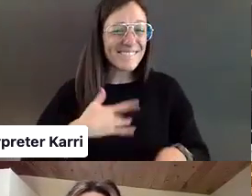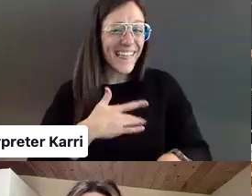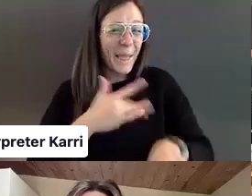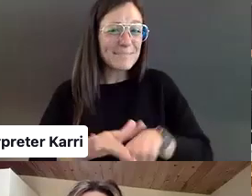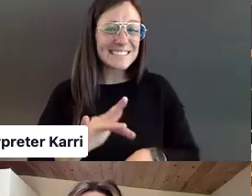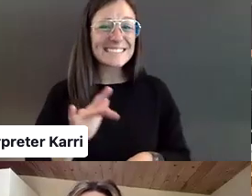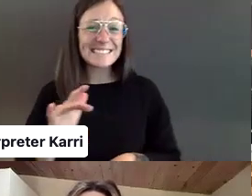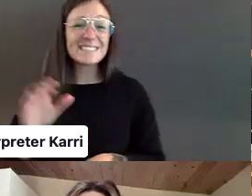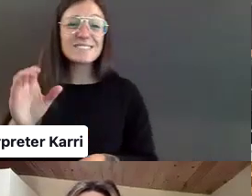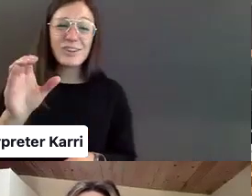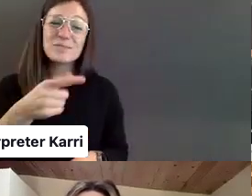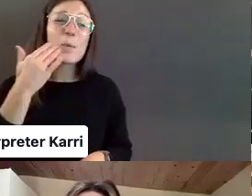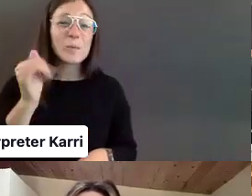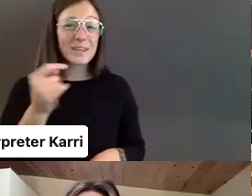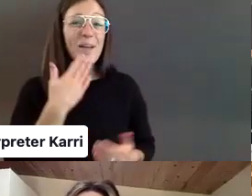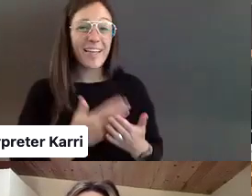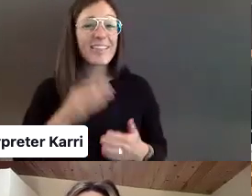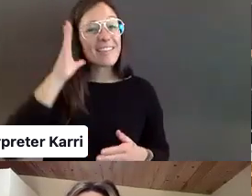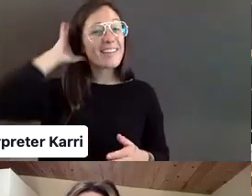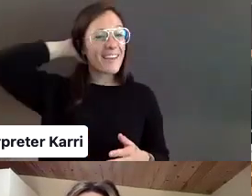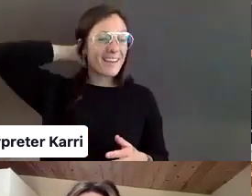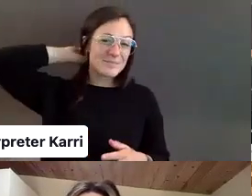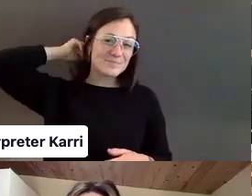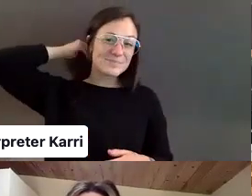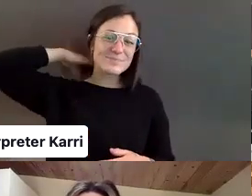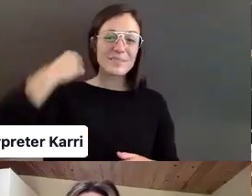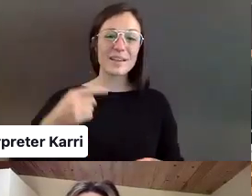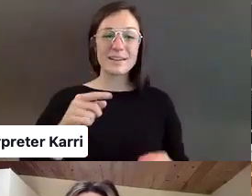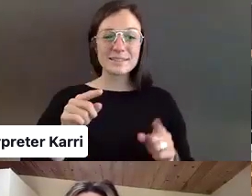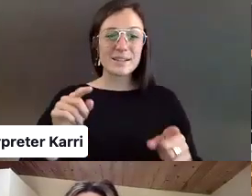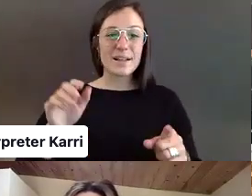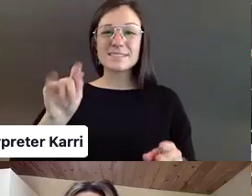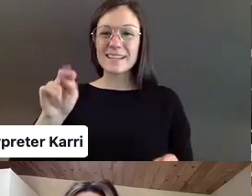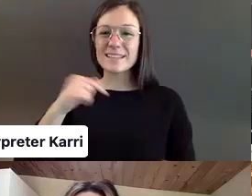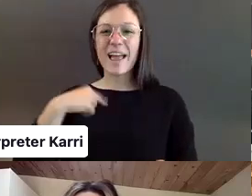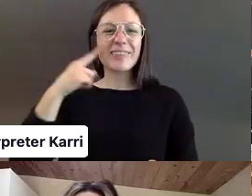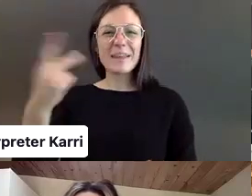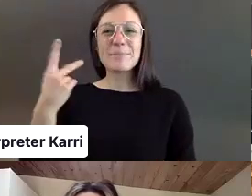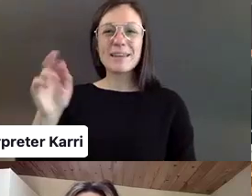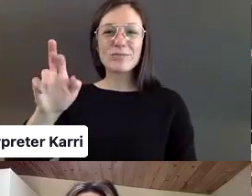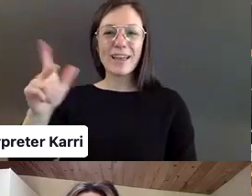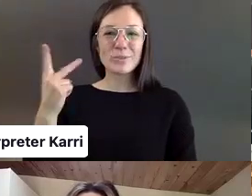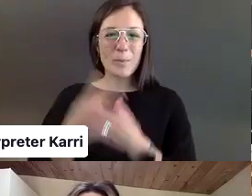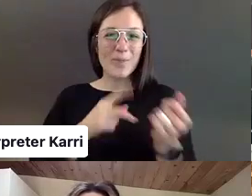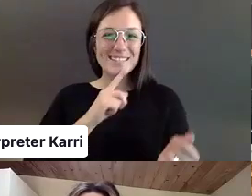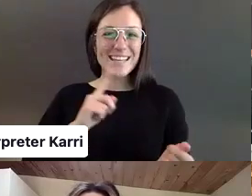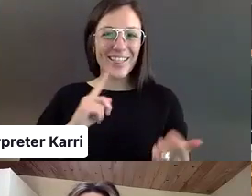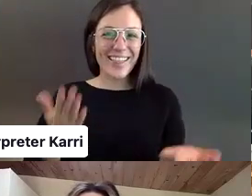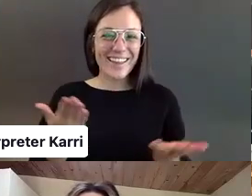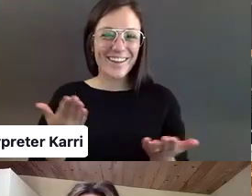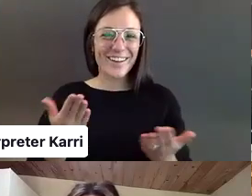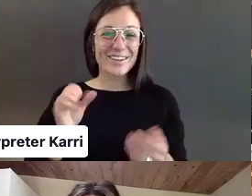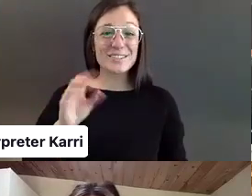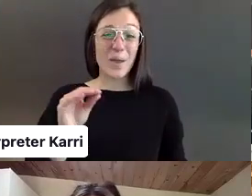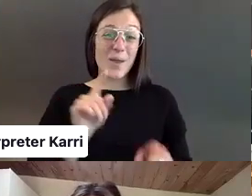Yeah, you know it well. You know it though well, for sure. I think maybe Rachel and I are the single ones on here. So as a